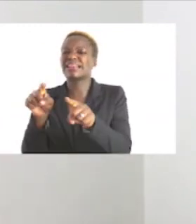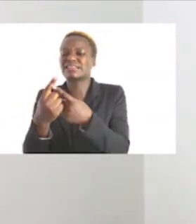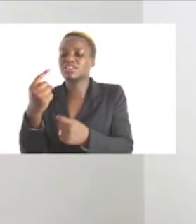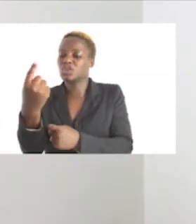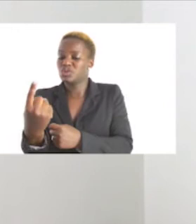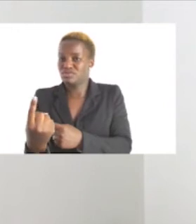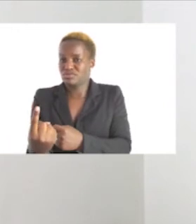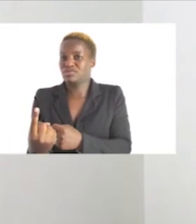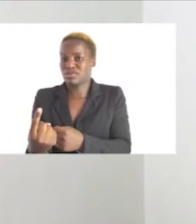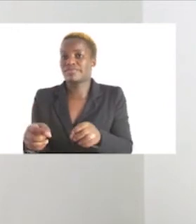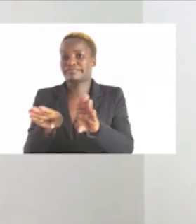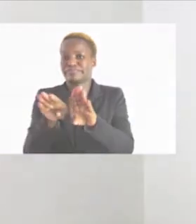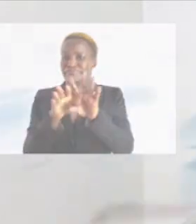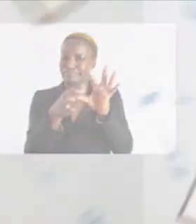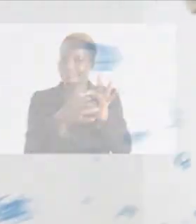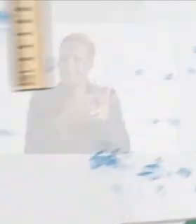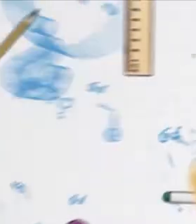to complete it at home.